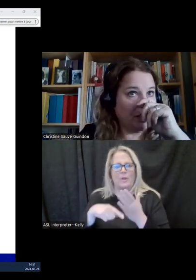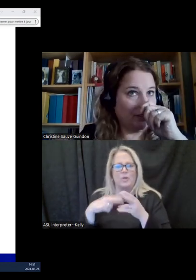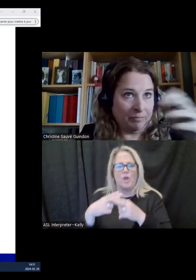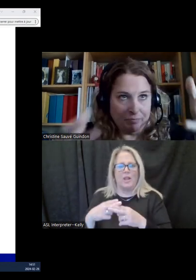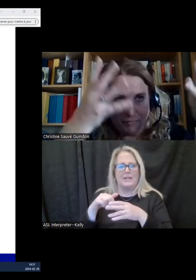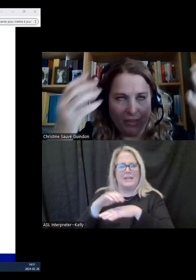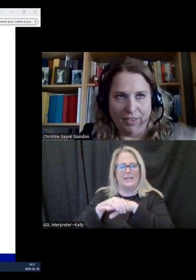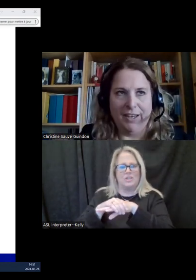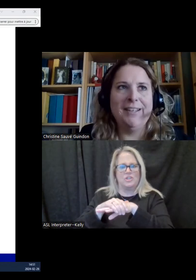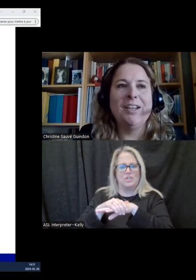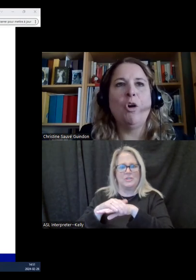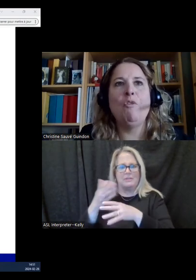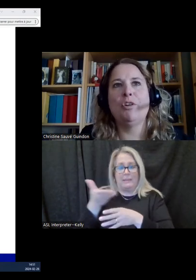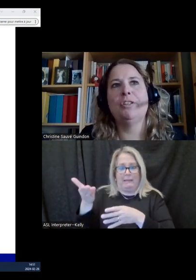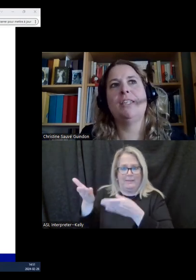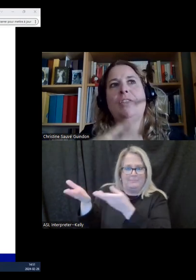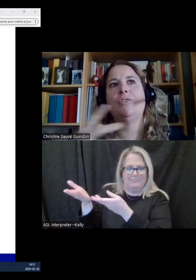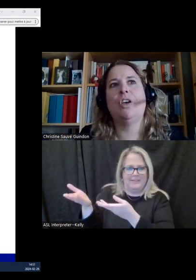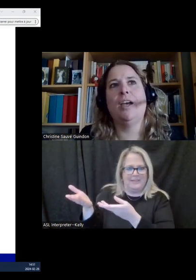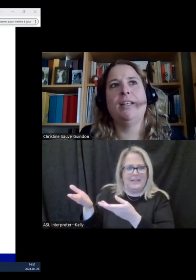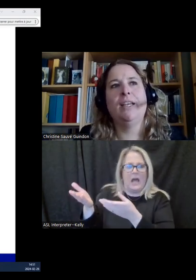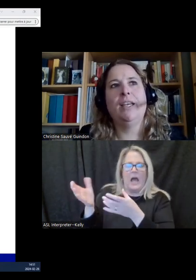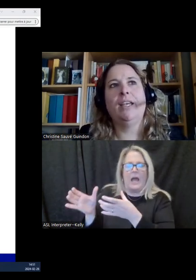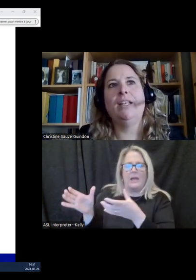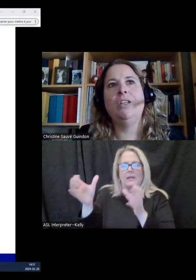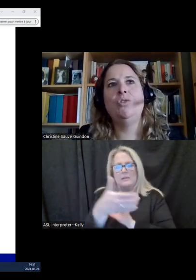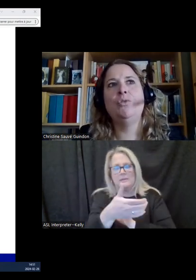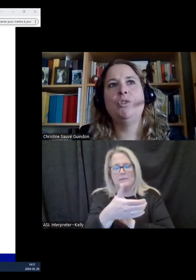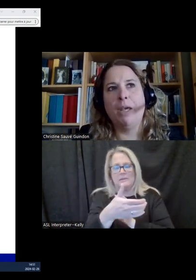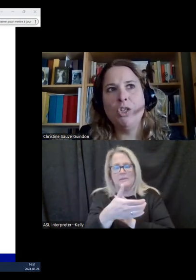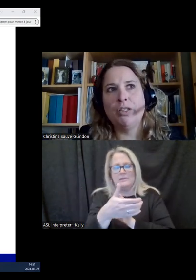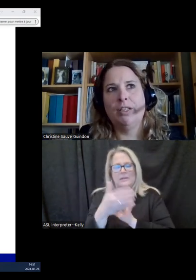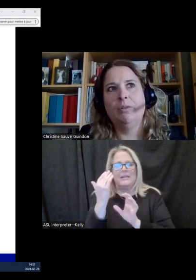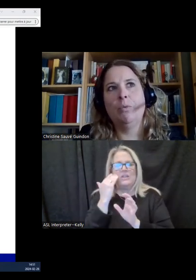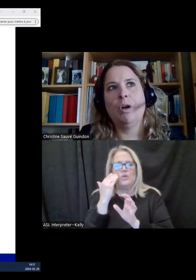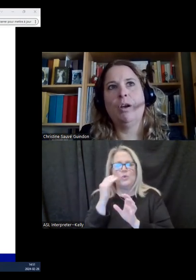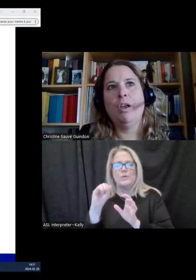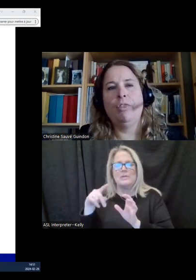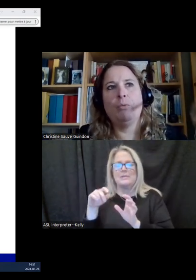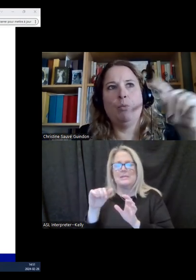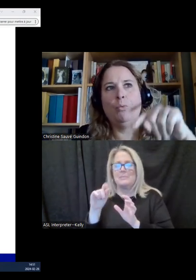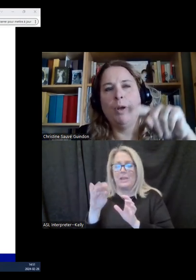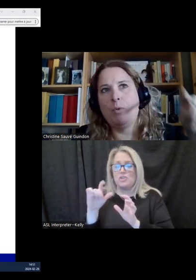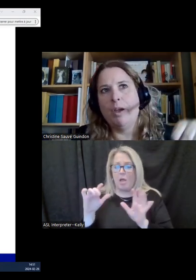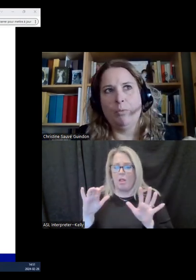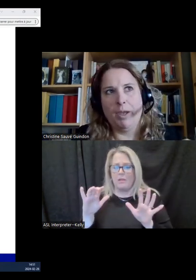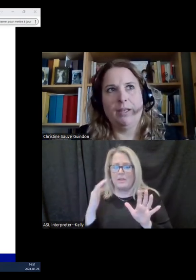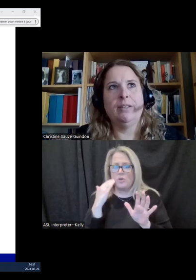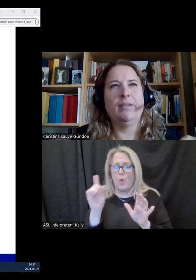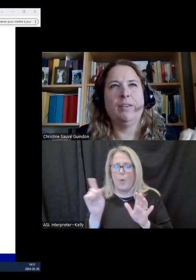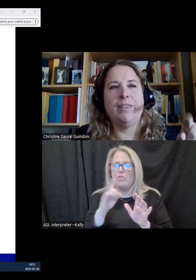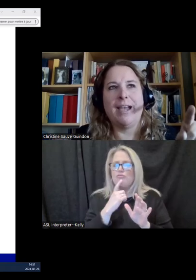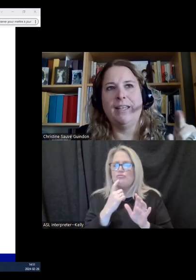English, but the thing over to the other side, and he knew spatially where the red wire